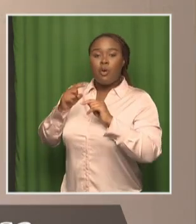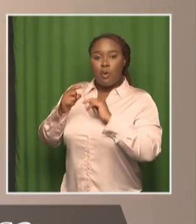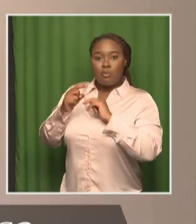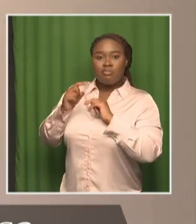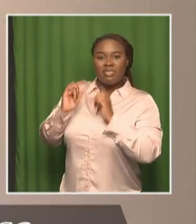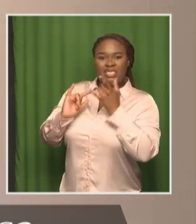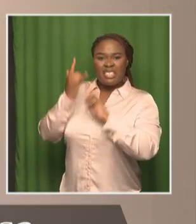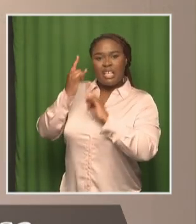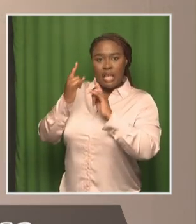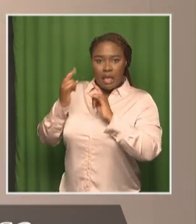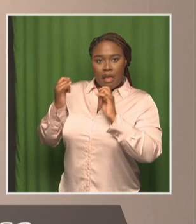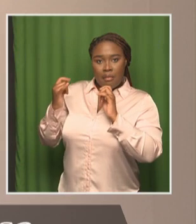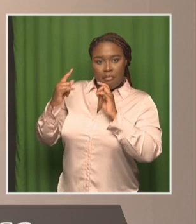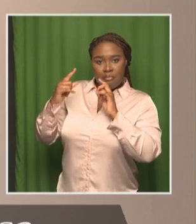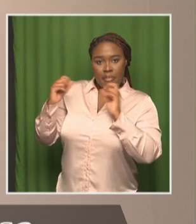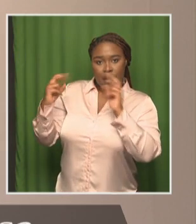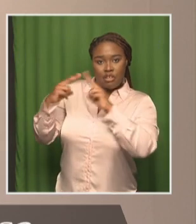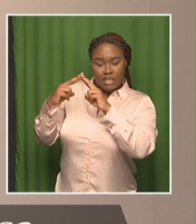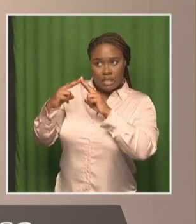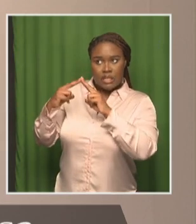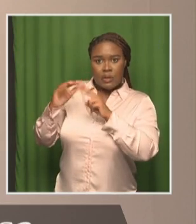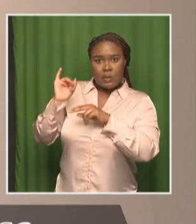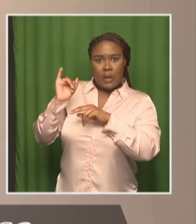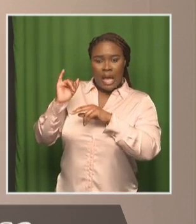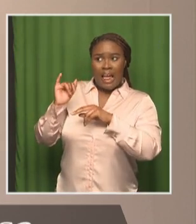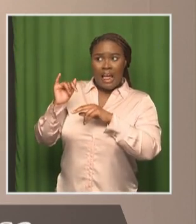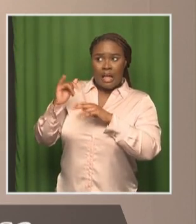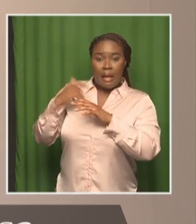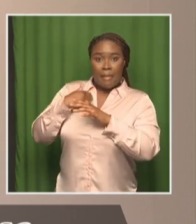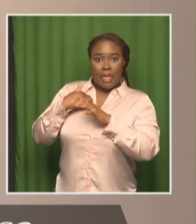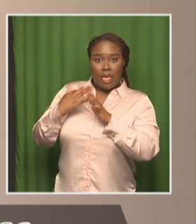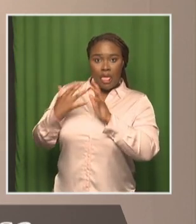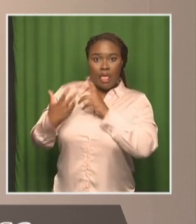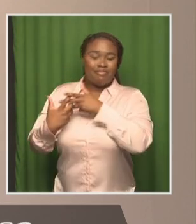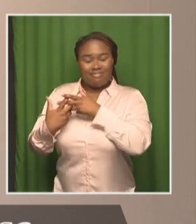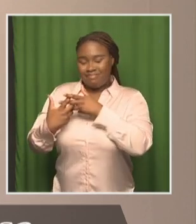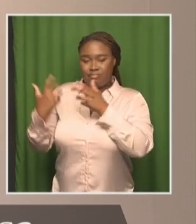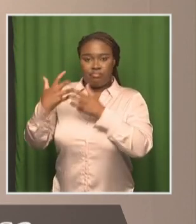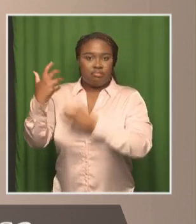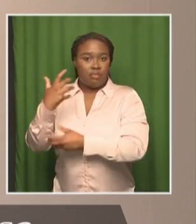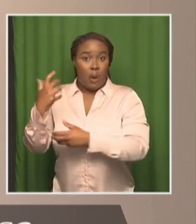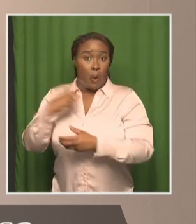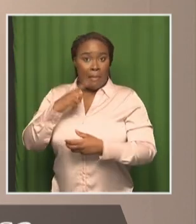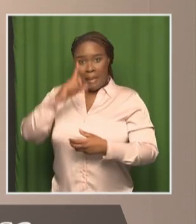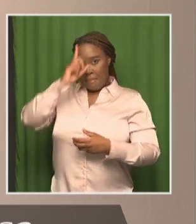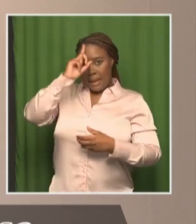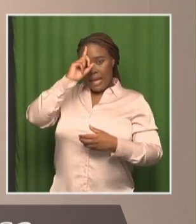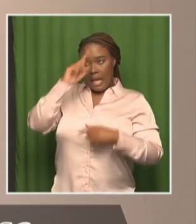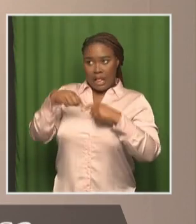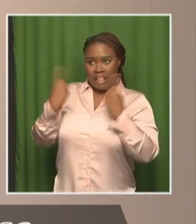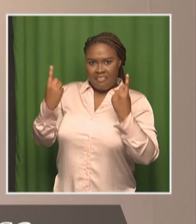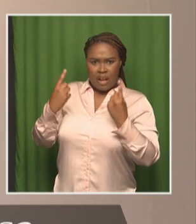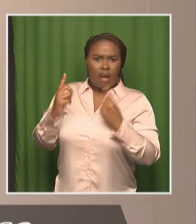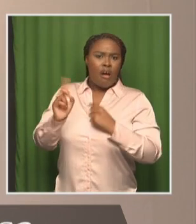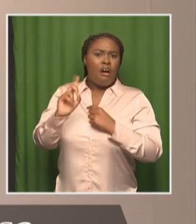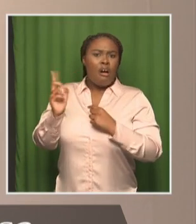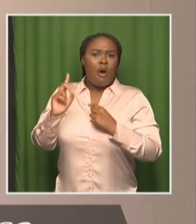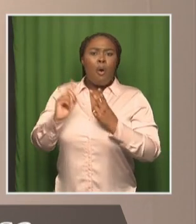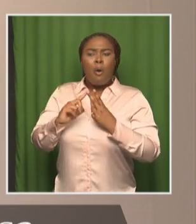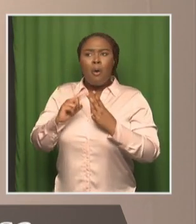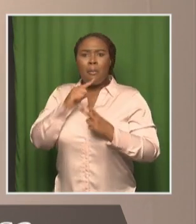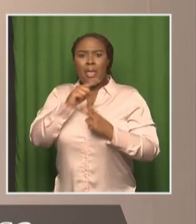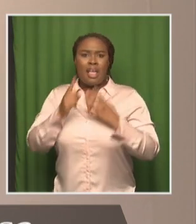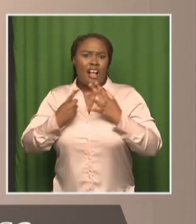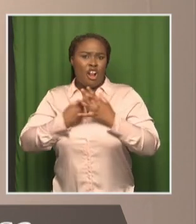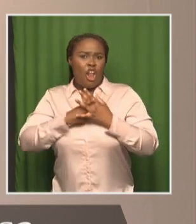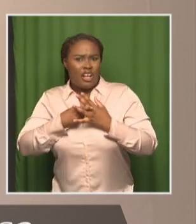not accommodate me. Not basically because of my color or because of the medium I'm working with.